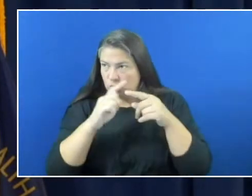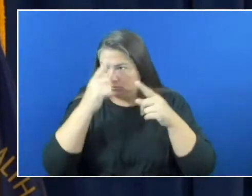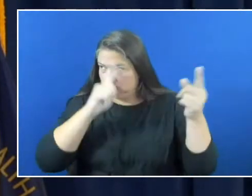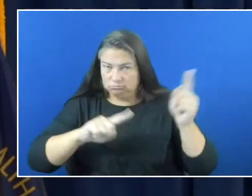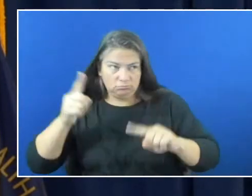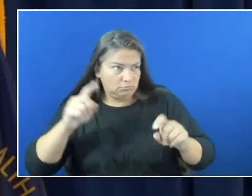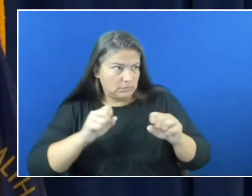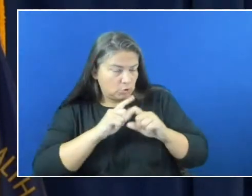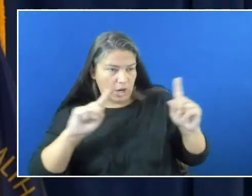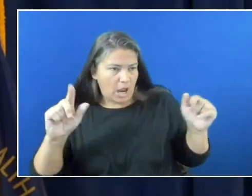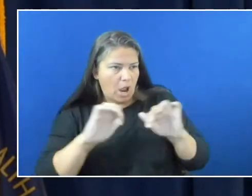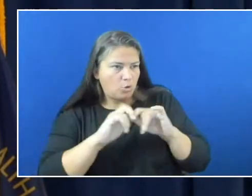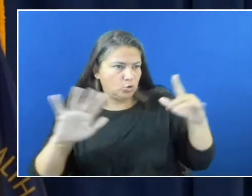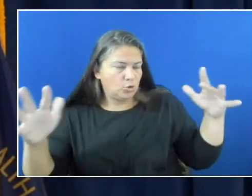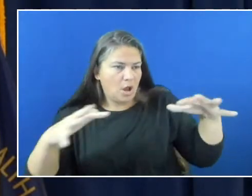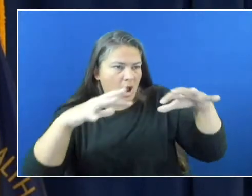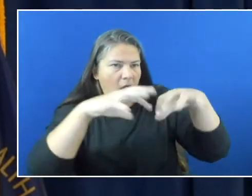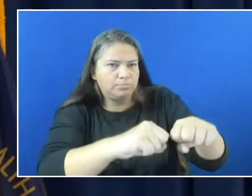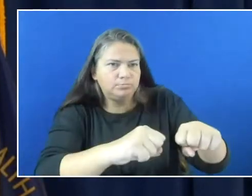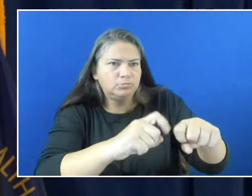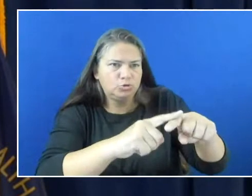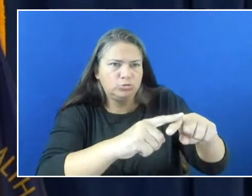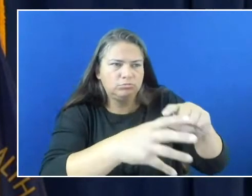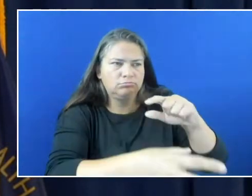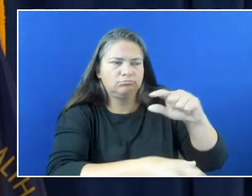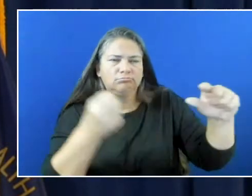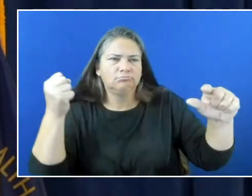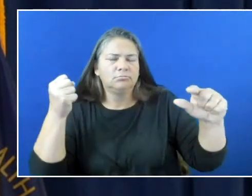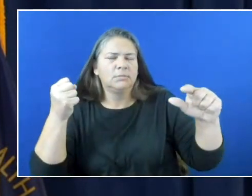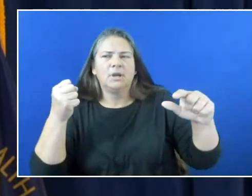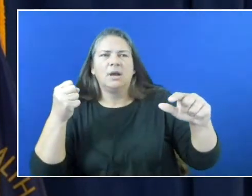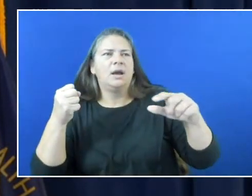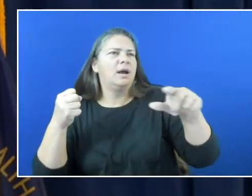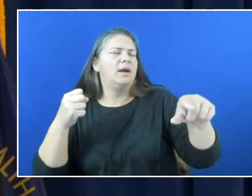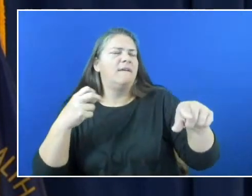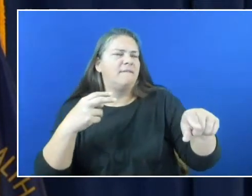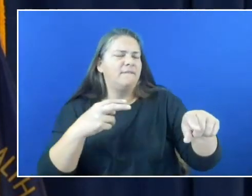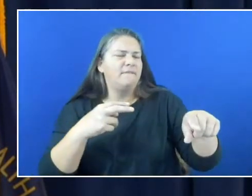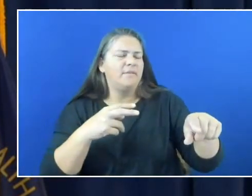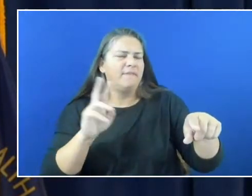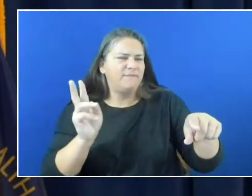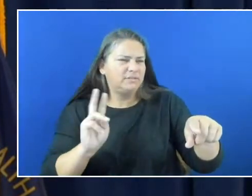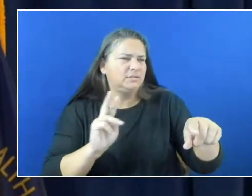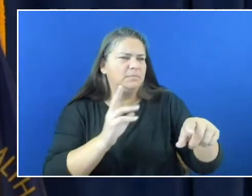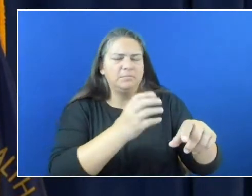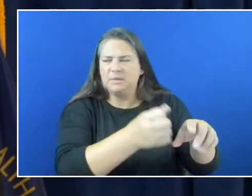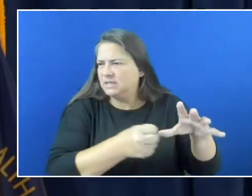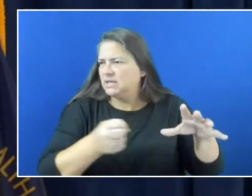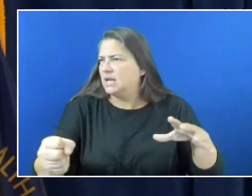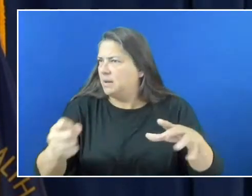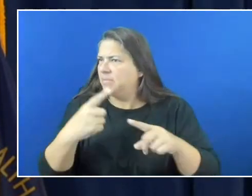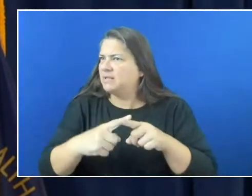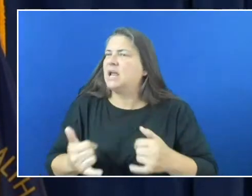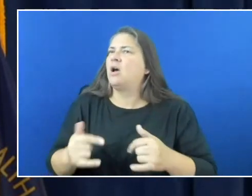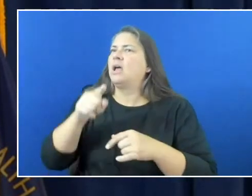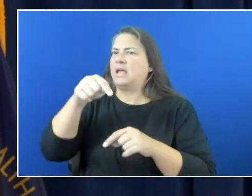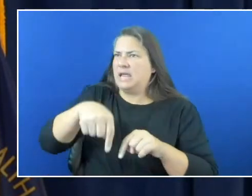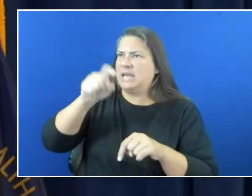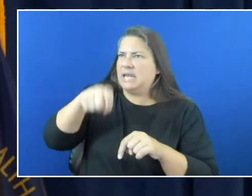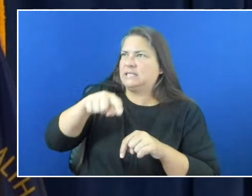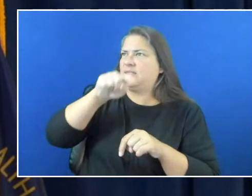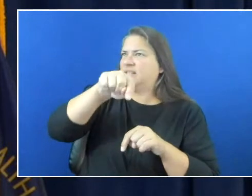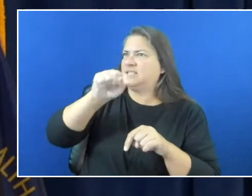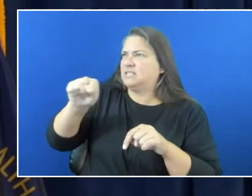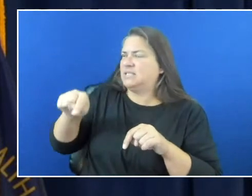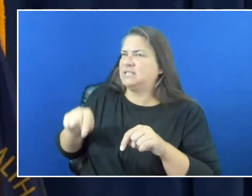that arrest, get the victim the services, make a second arrest, get that victim the services. So the coordination here is significant,